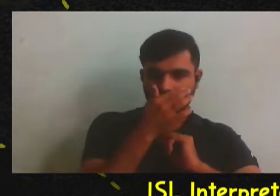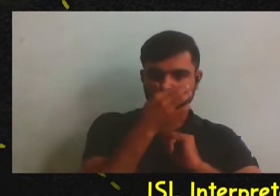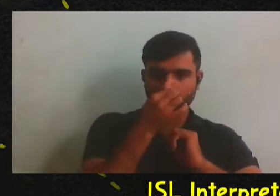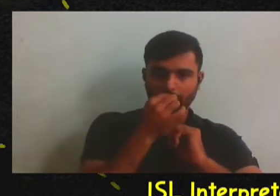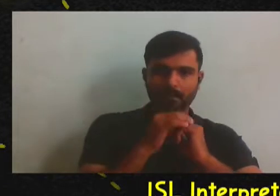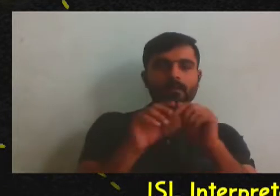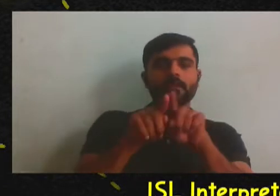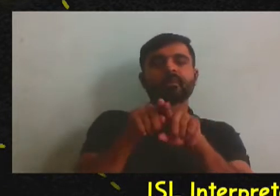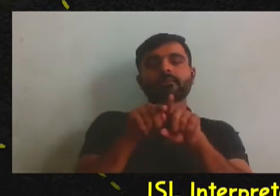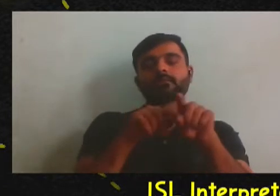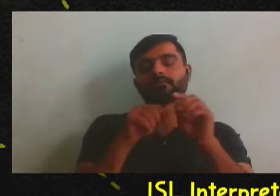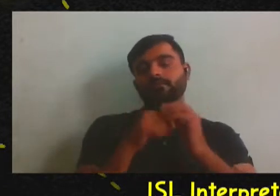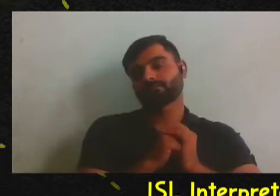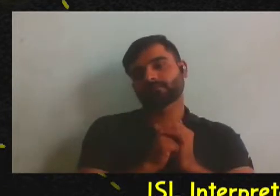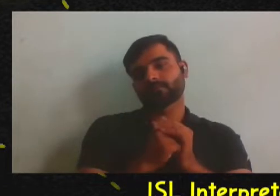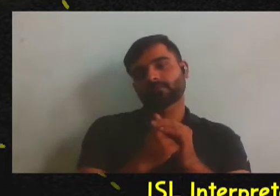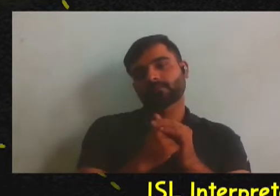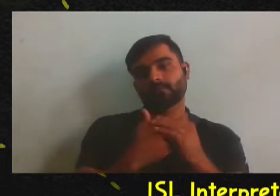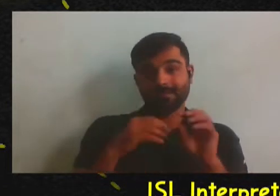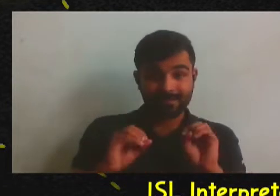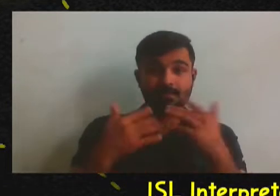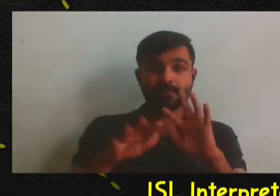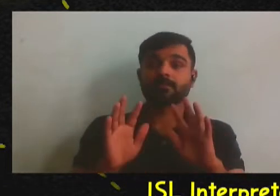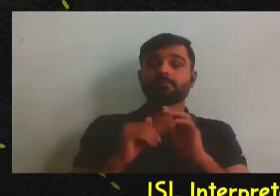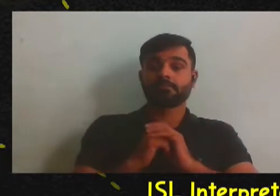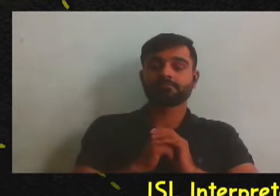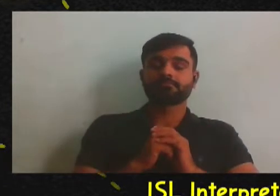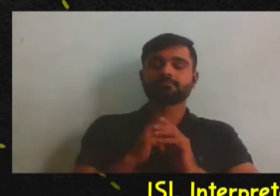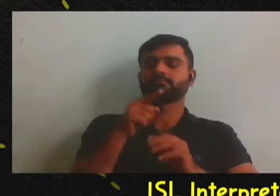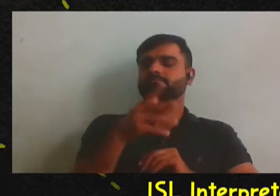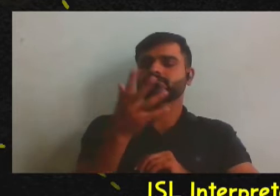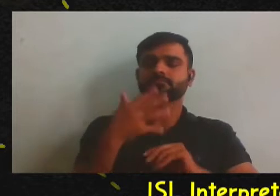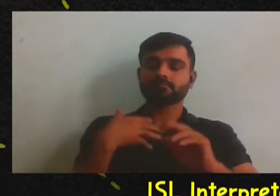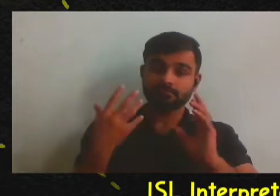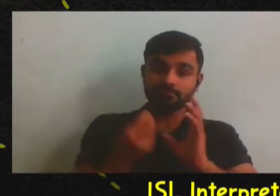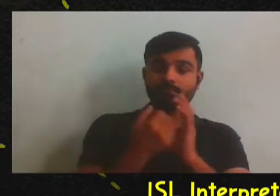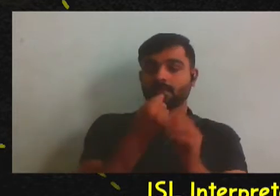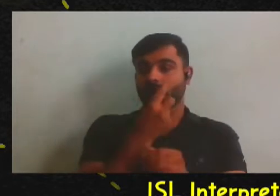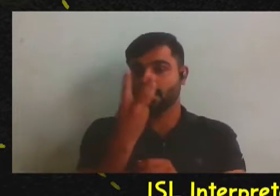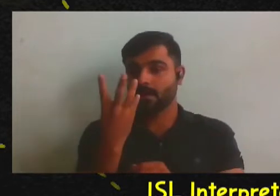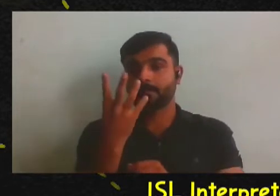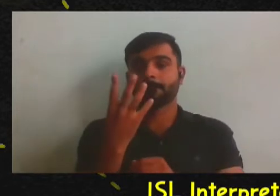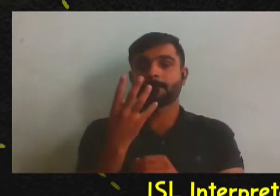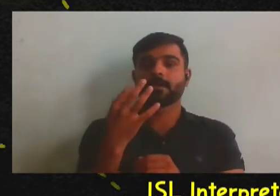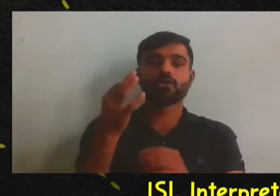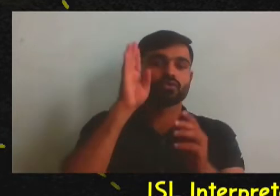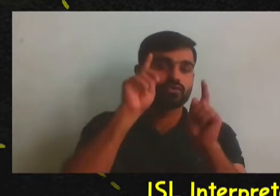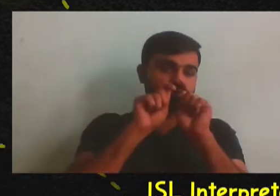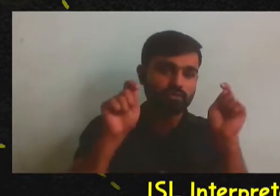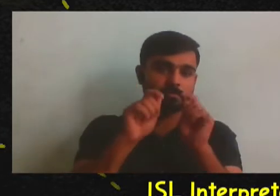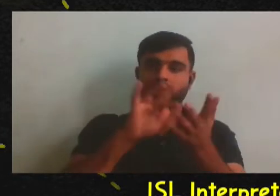for example, when we started, because our number was in newspapers or